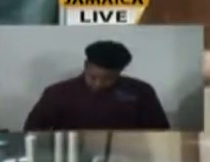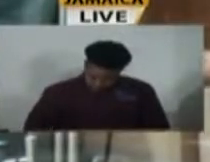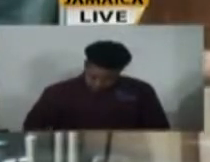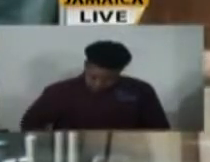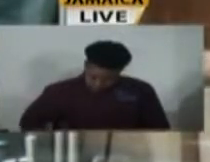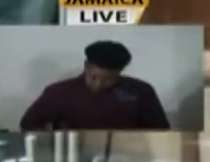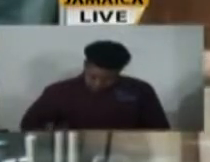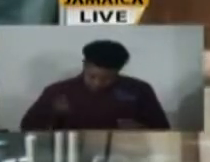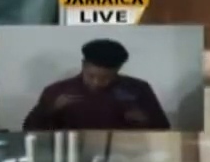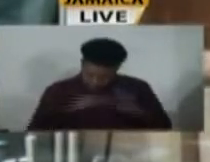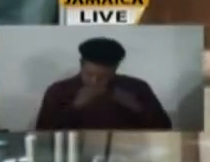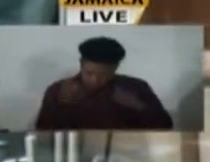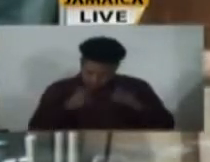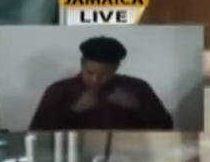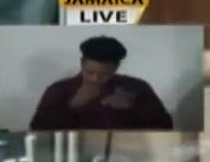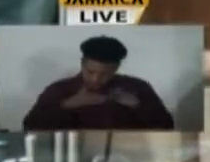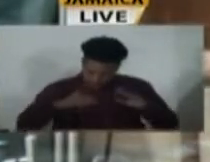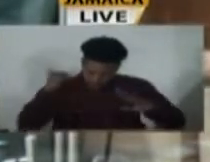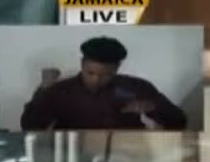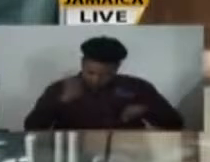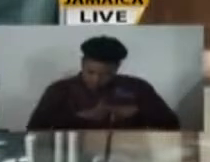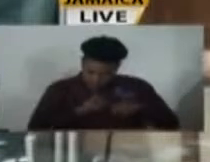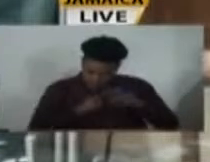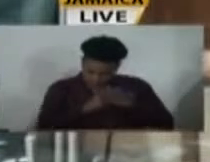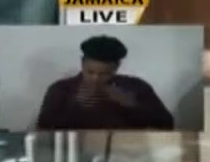previous recoveries.